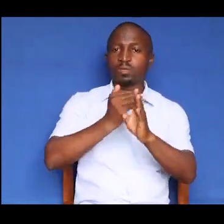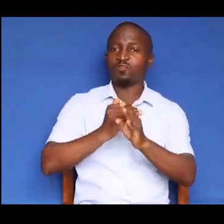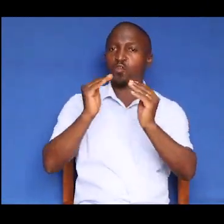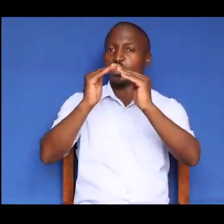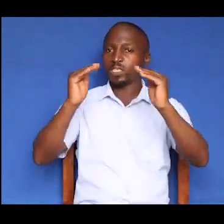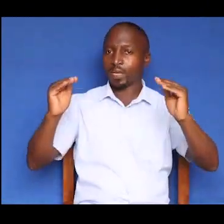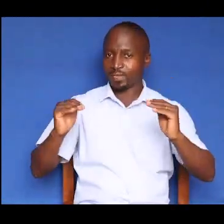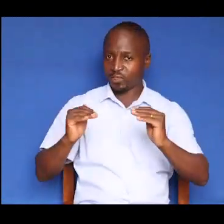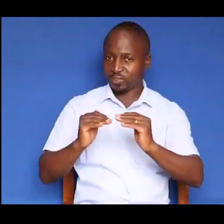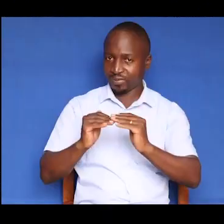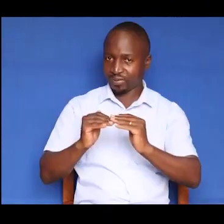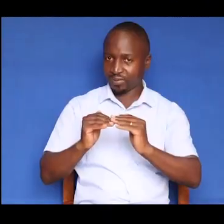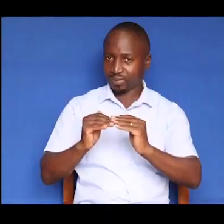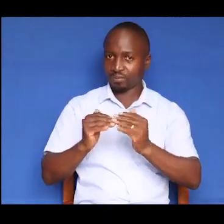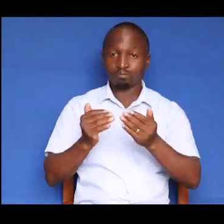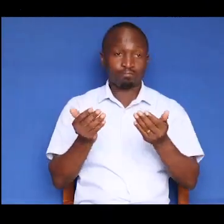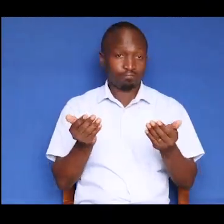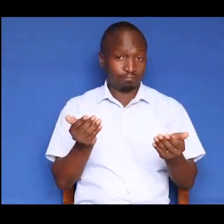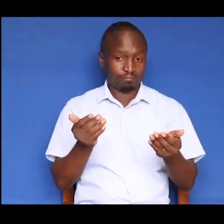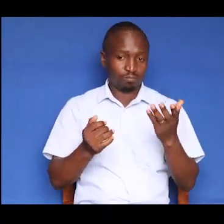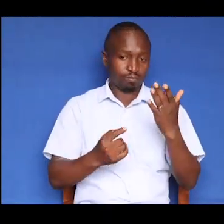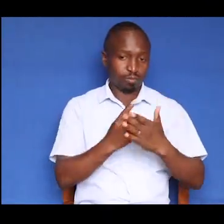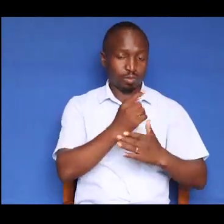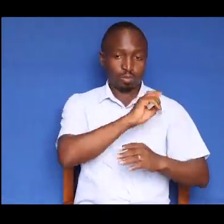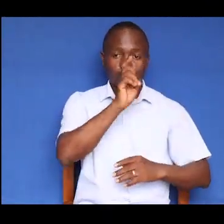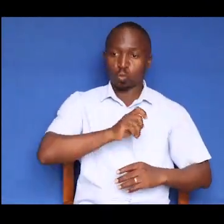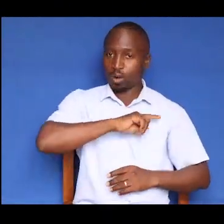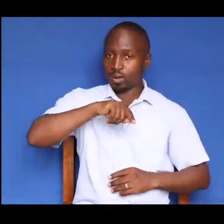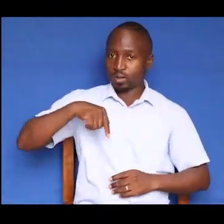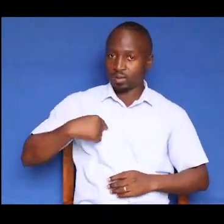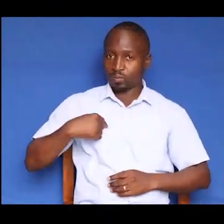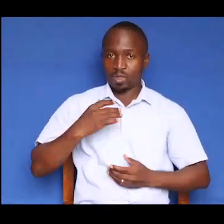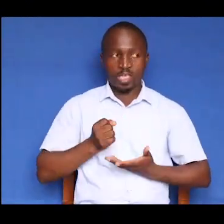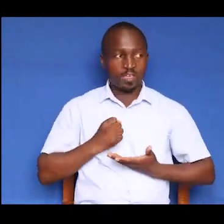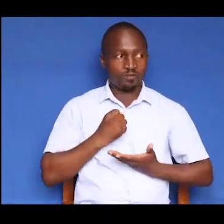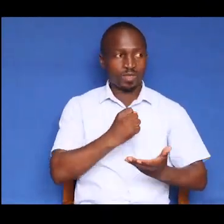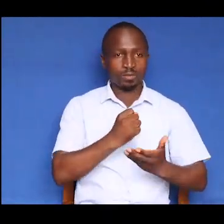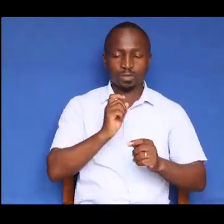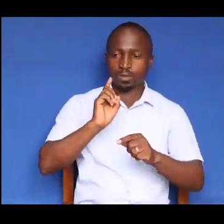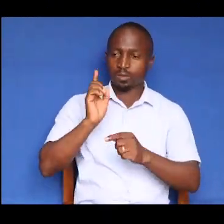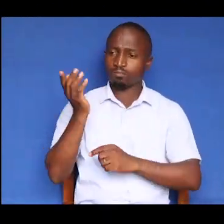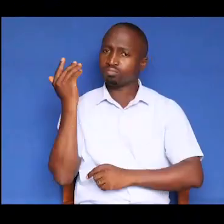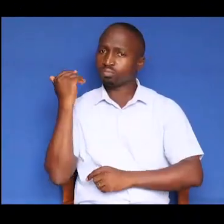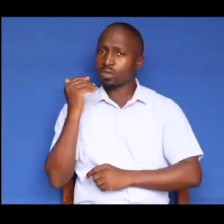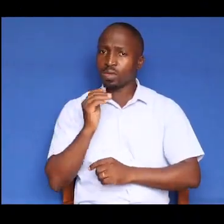the amount of investment before changes. From our question, investment was 300